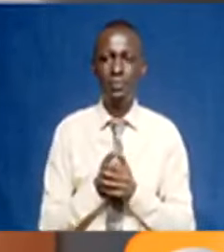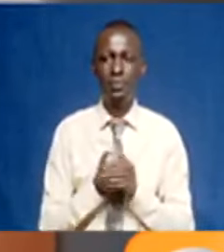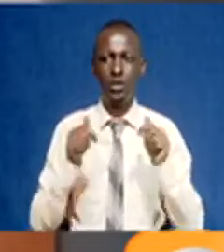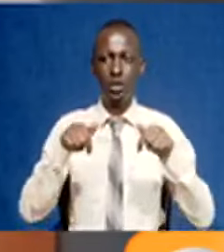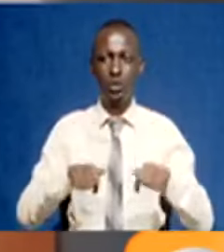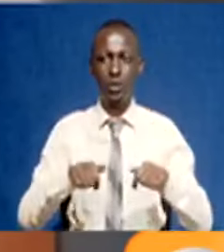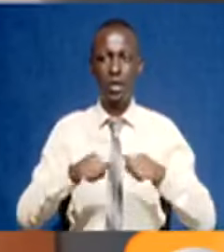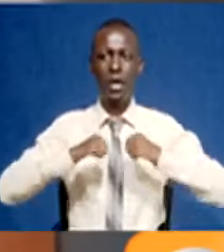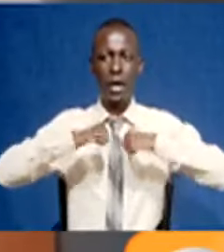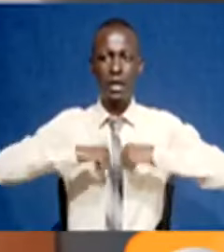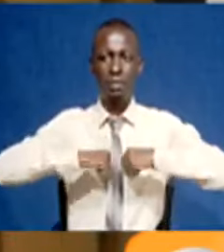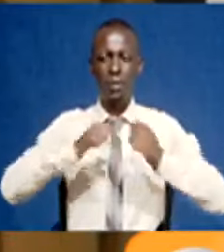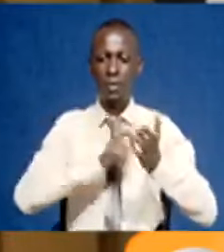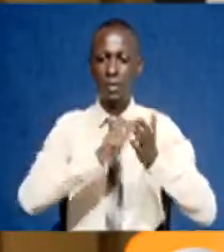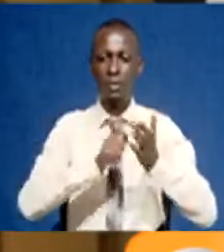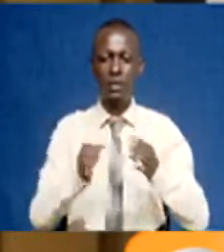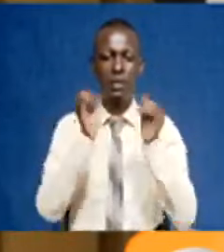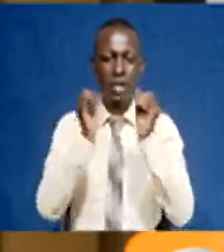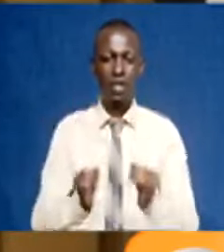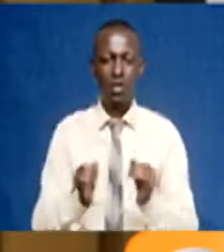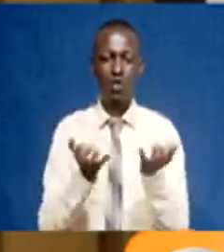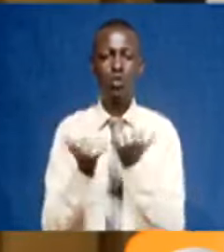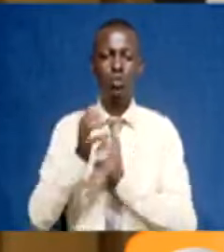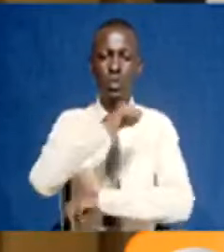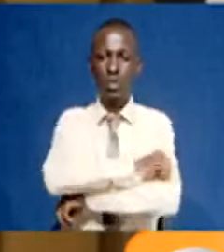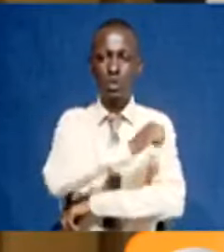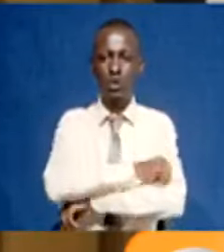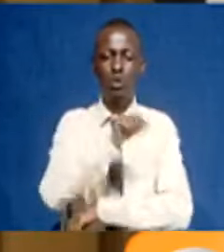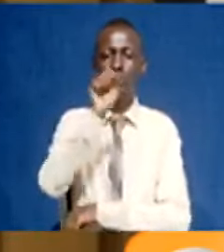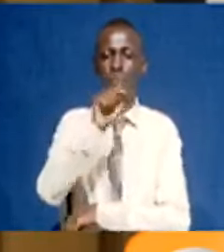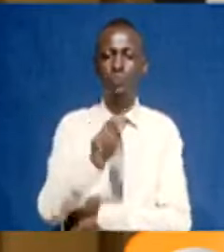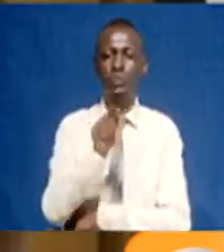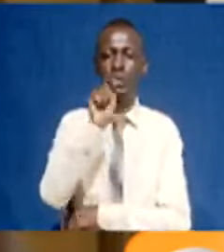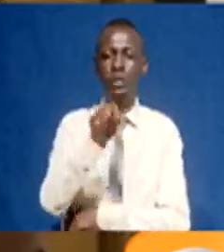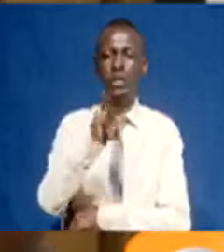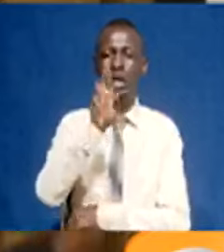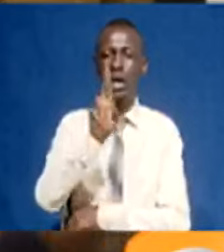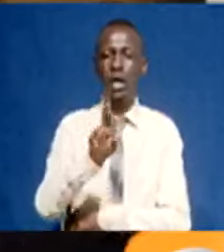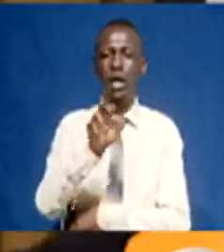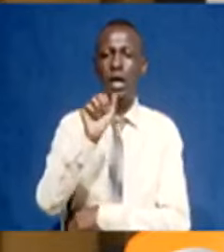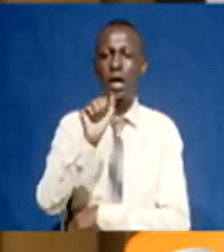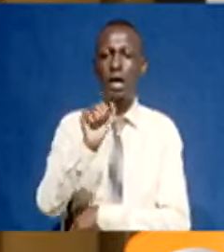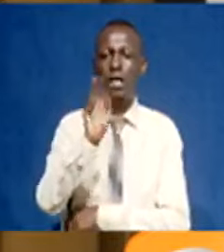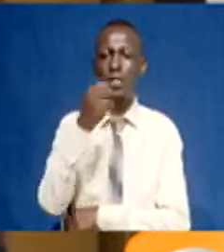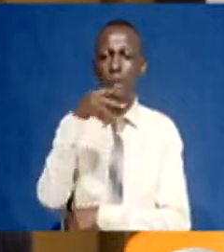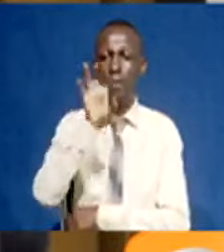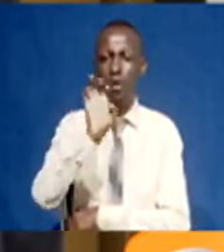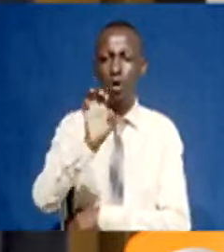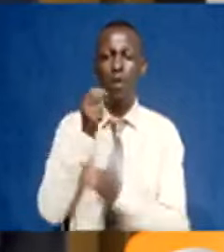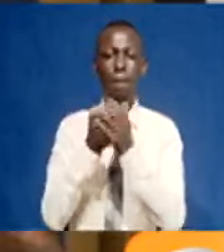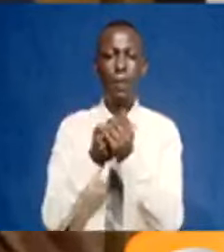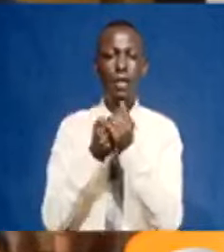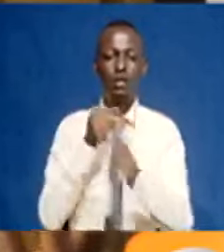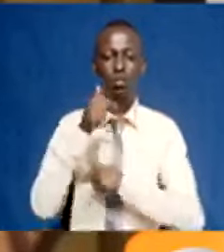agreement with the Strathmore Business School to extend our partnership as part of these executive and entrepreneurial